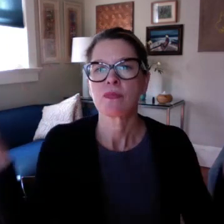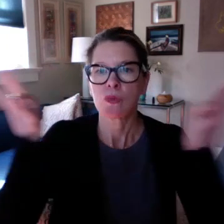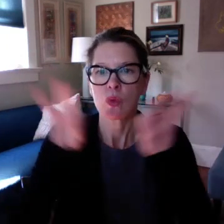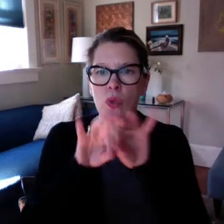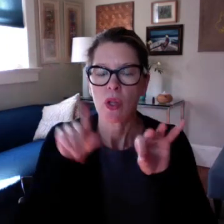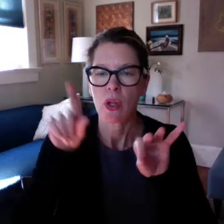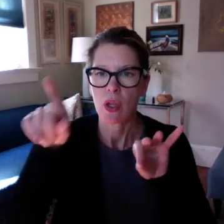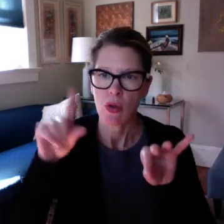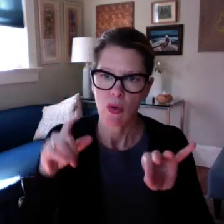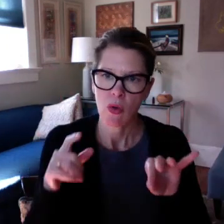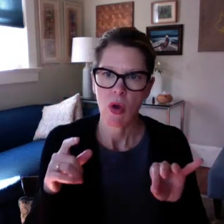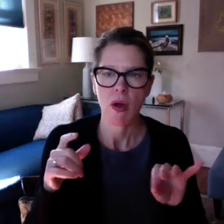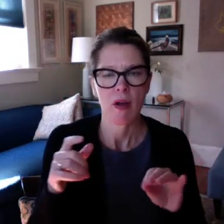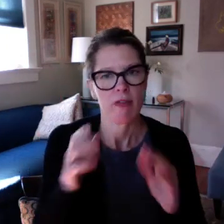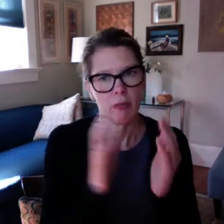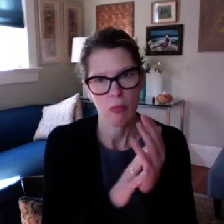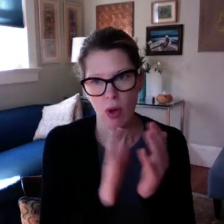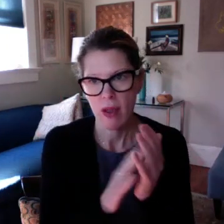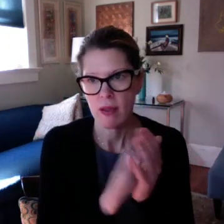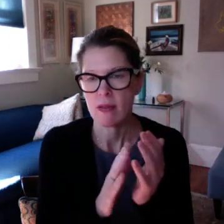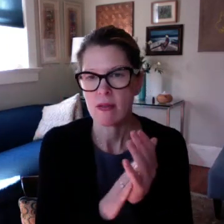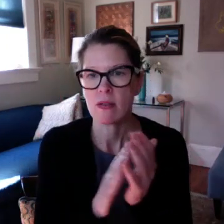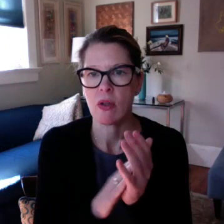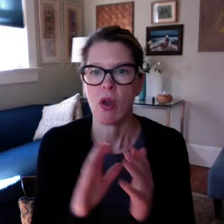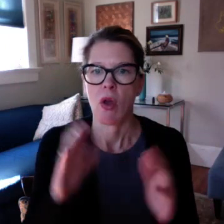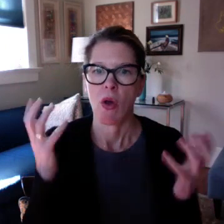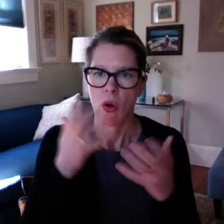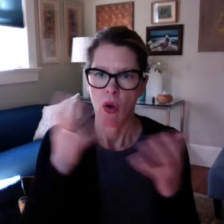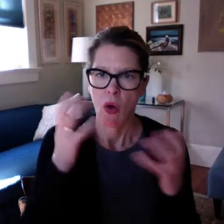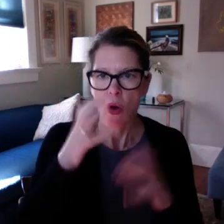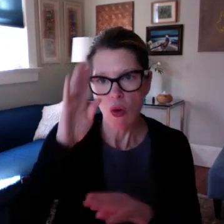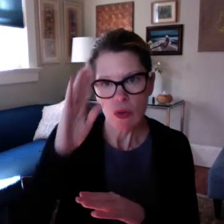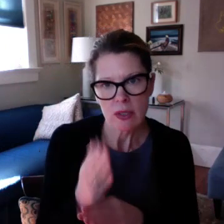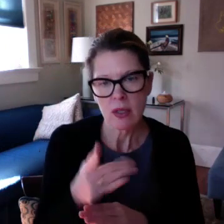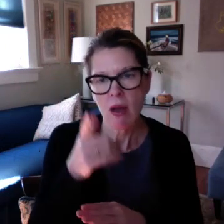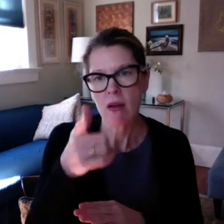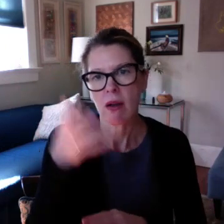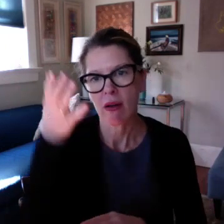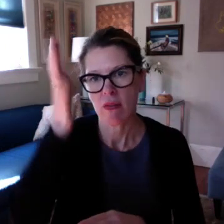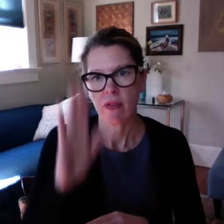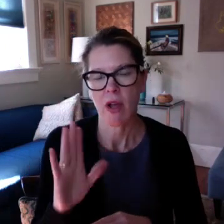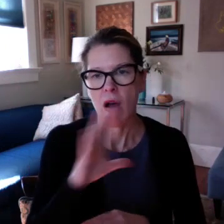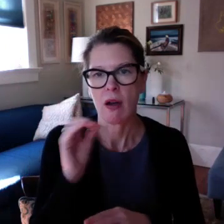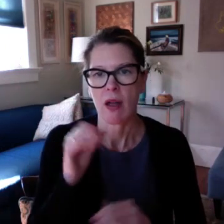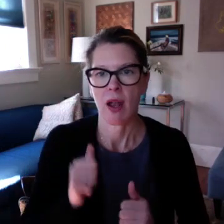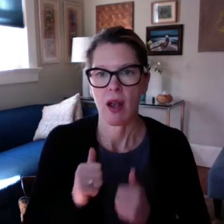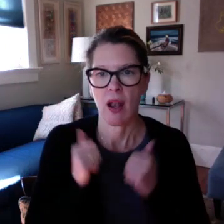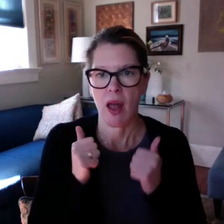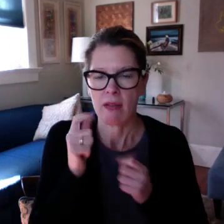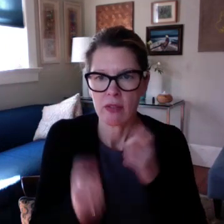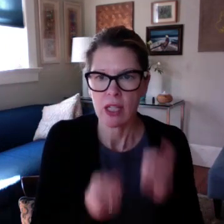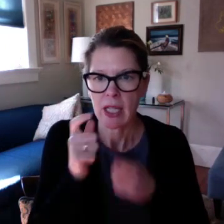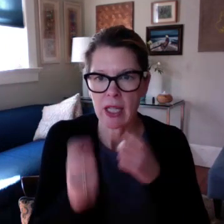of endless praise, O Son of God, life-giving